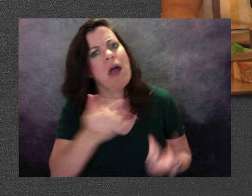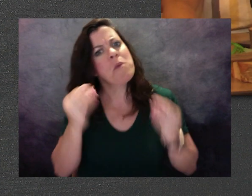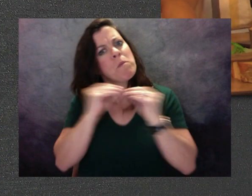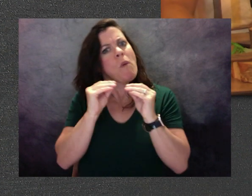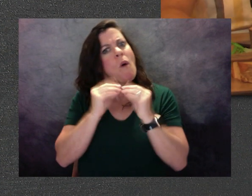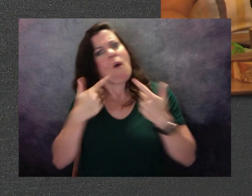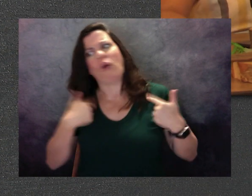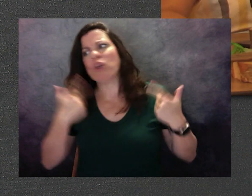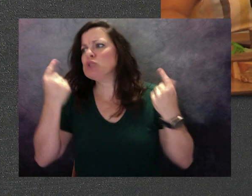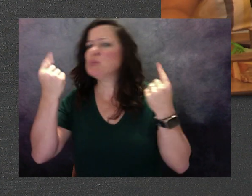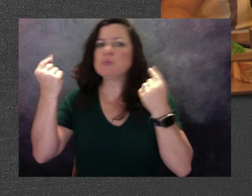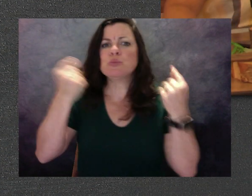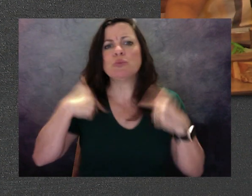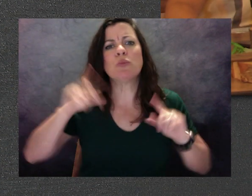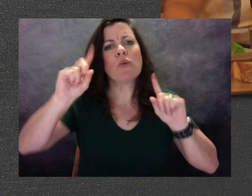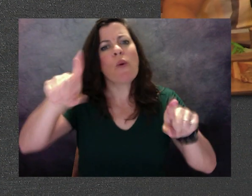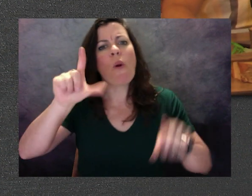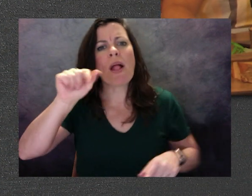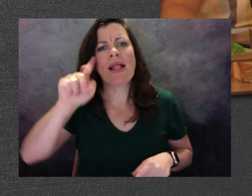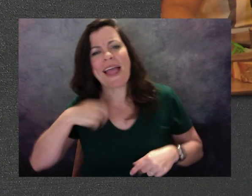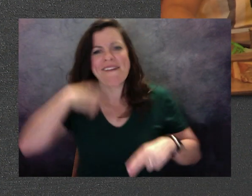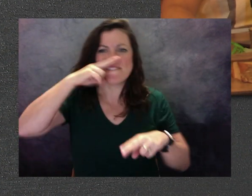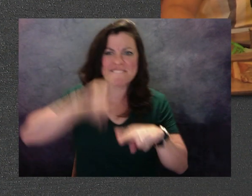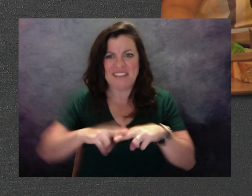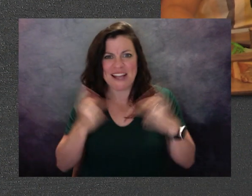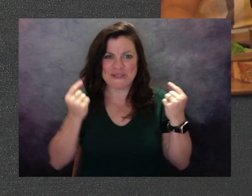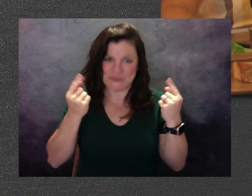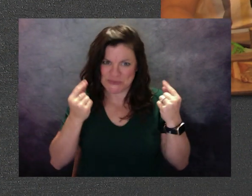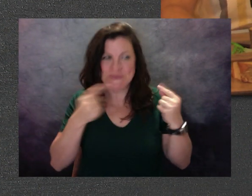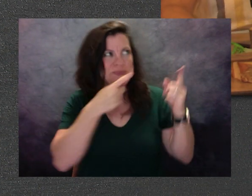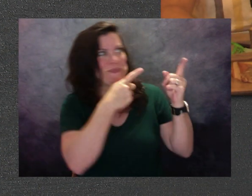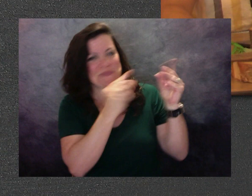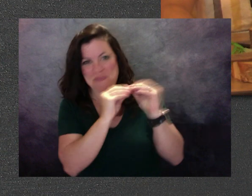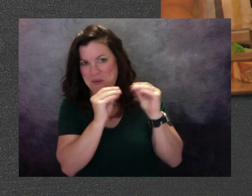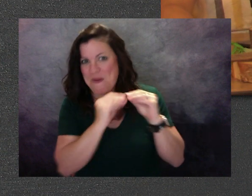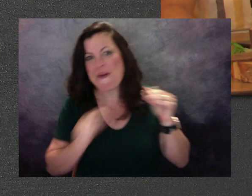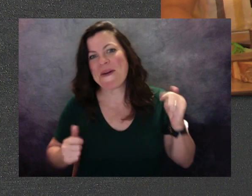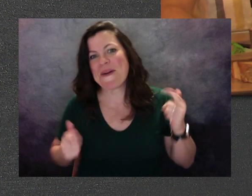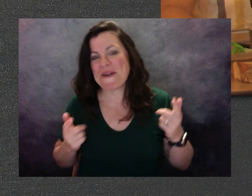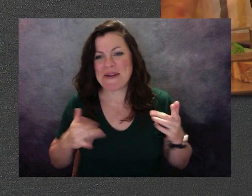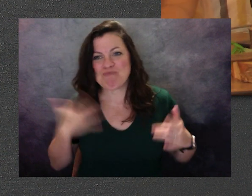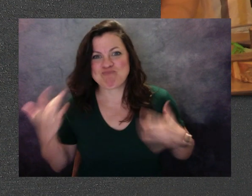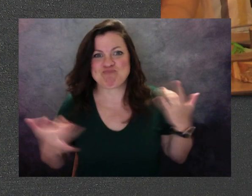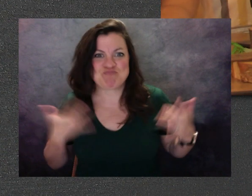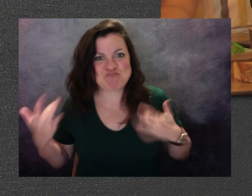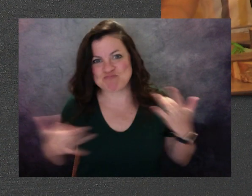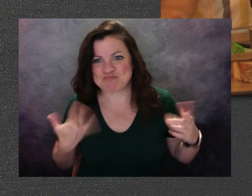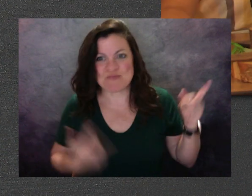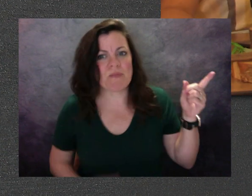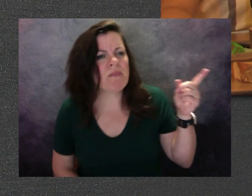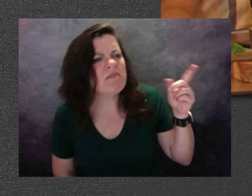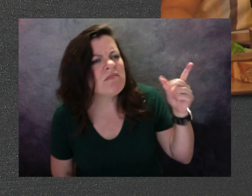lake. All right, so we have, someone's in like this little tiny boat. Do you know what that's